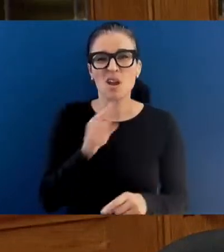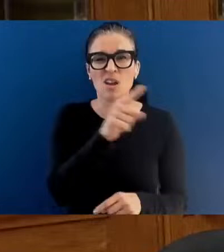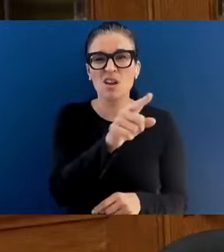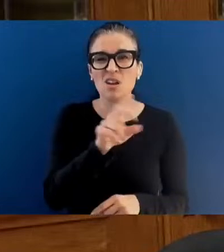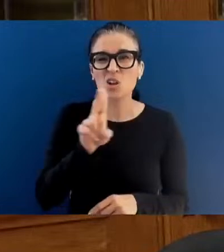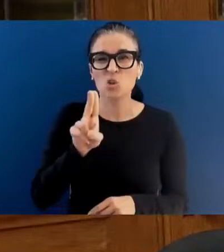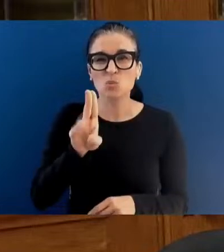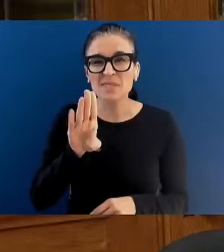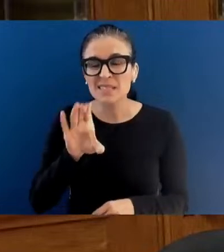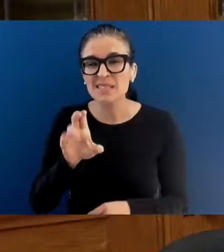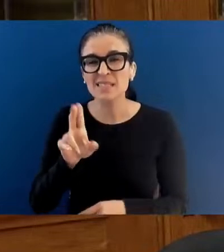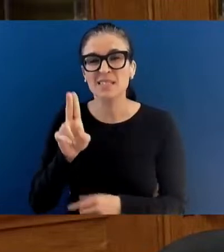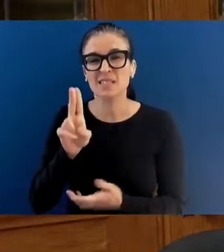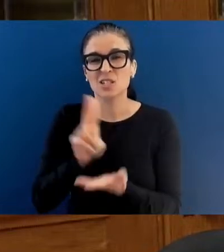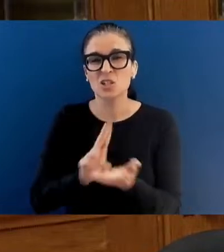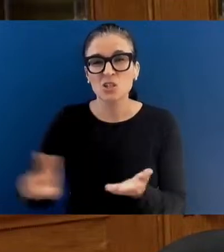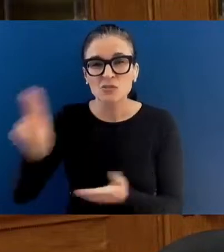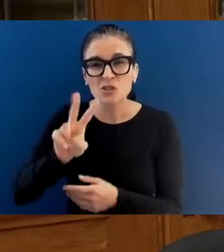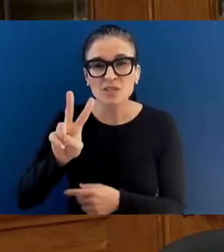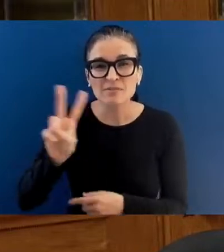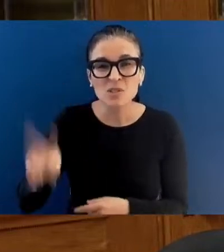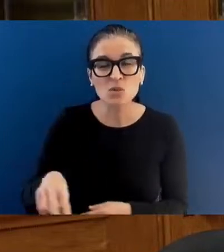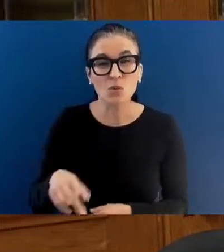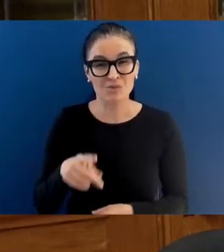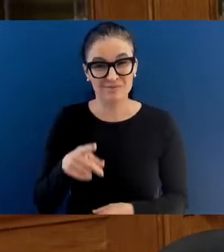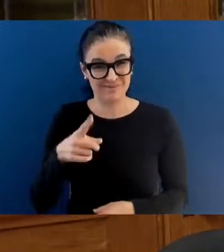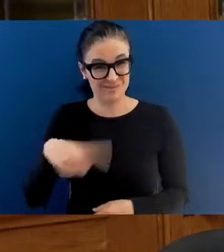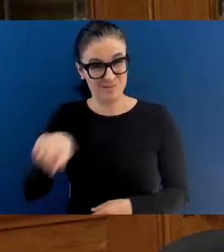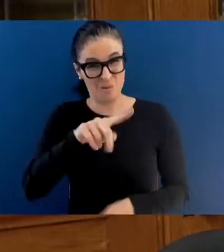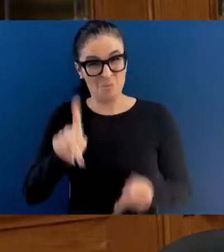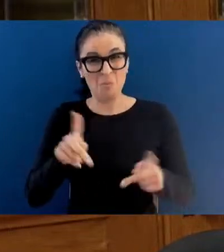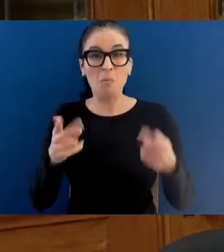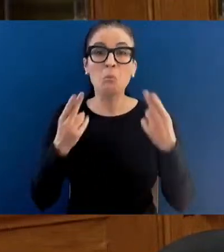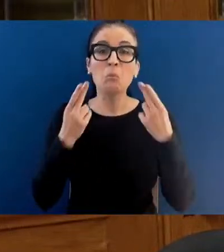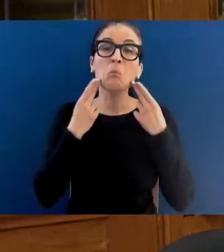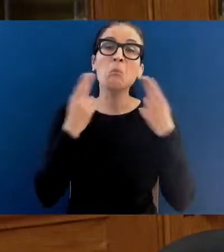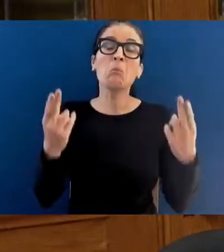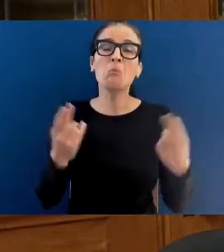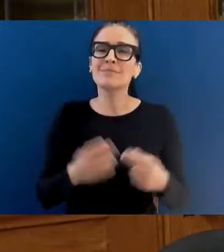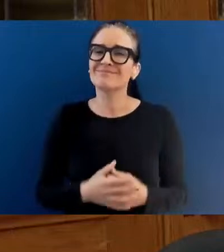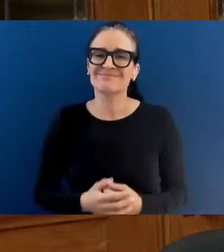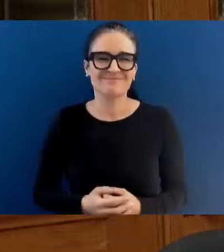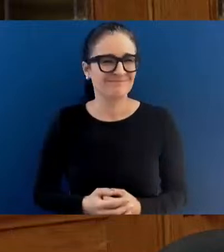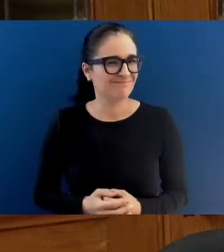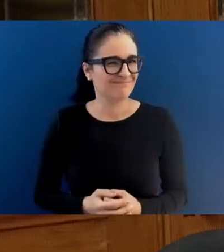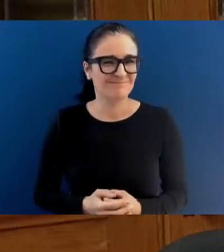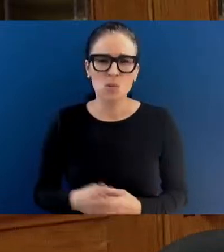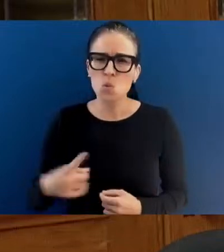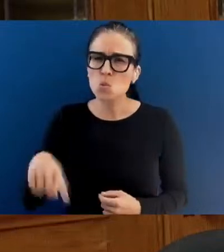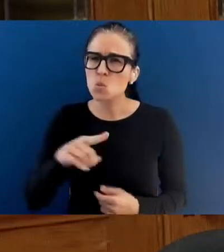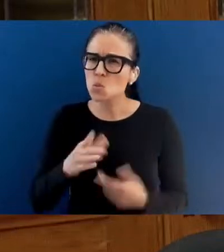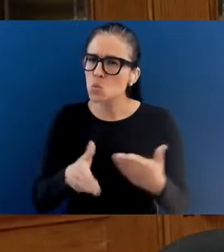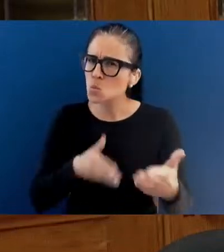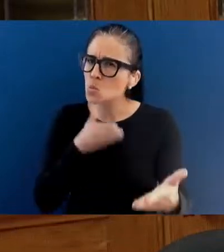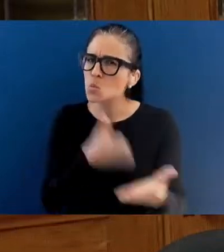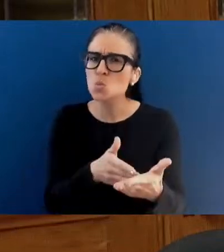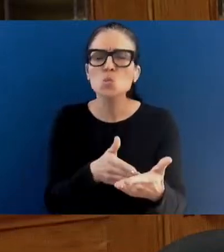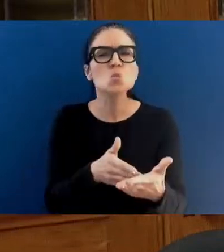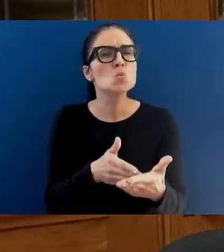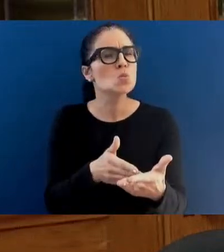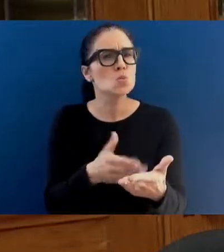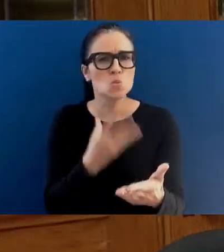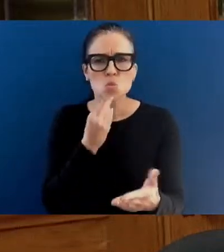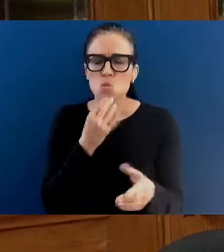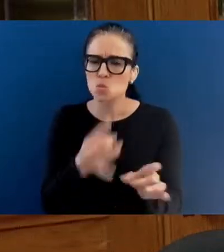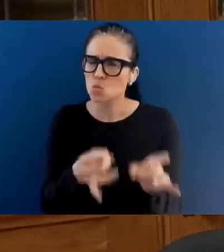marred with anti-Semitism and anti-Jewish hate. Some members of the NDP caucus have